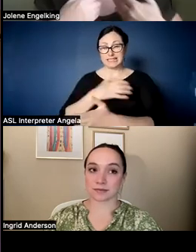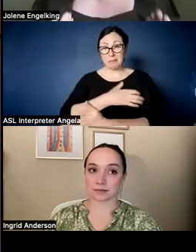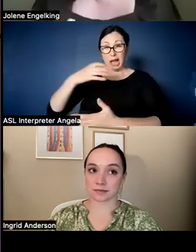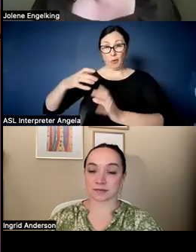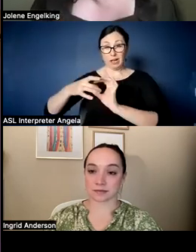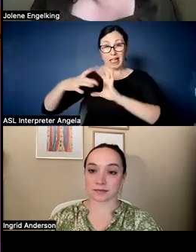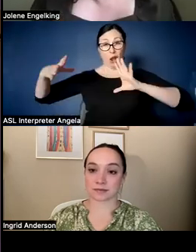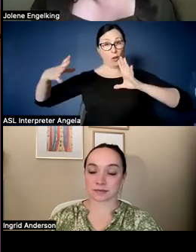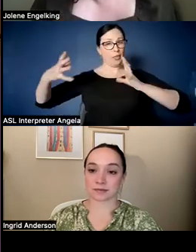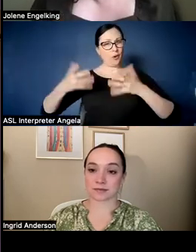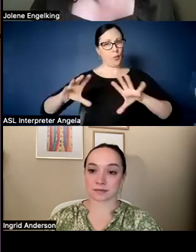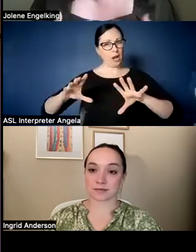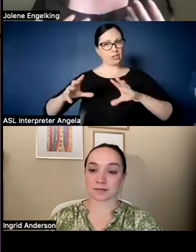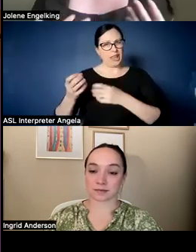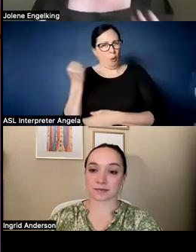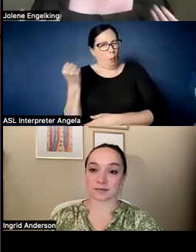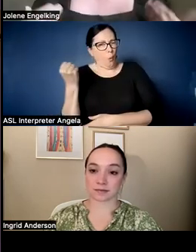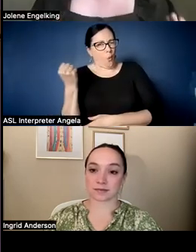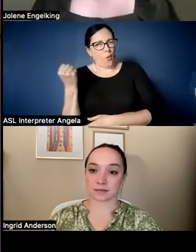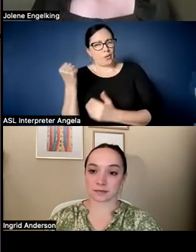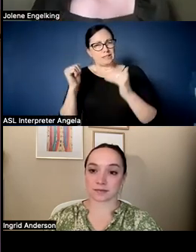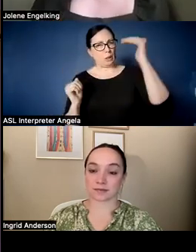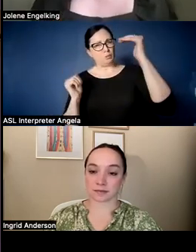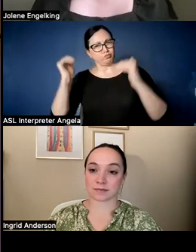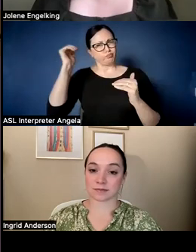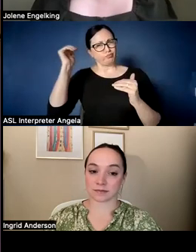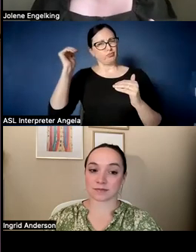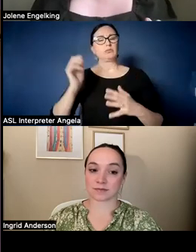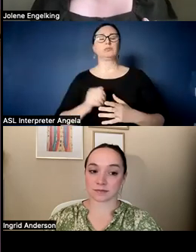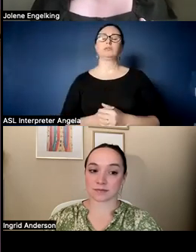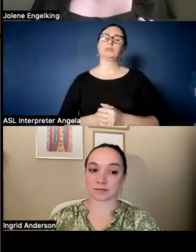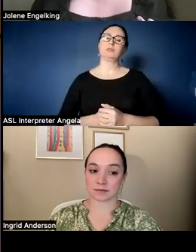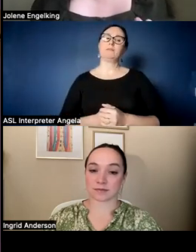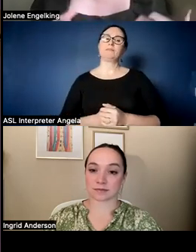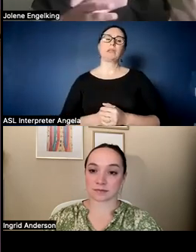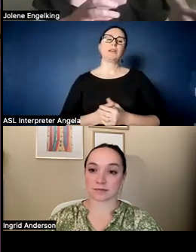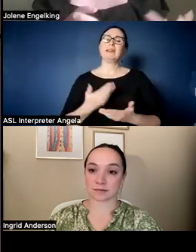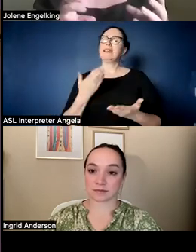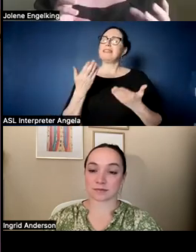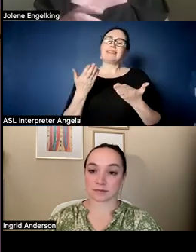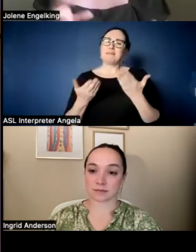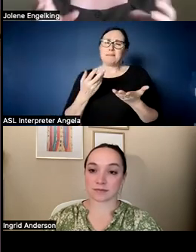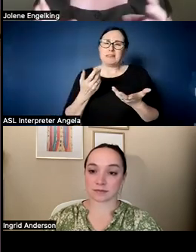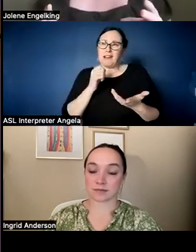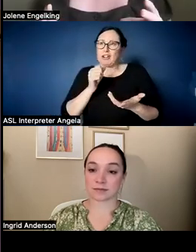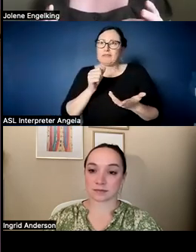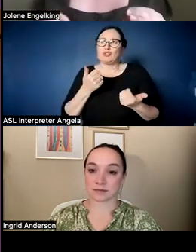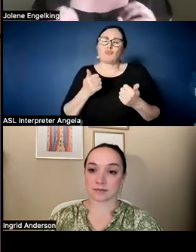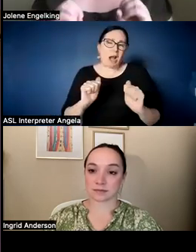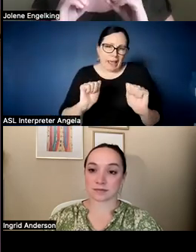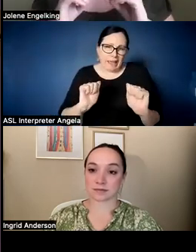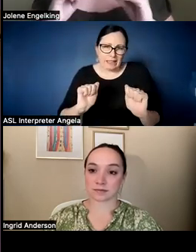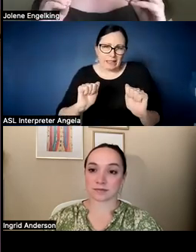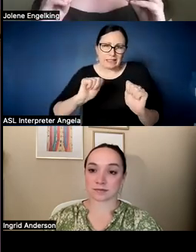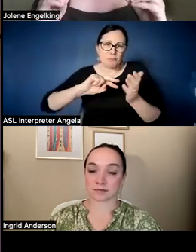and they might not even do it intentionally, but it's just the way that they've been doing it. And so you're coming up against even trying to think just simply